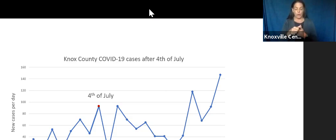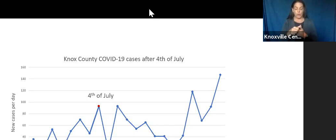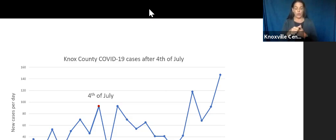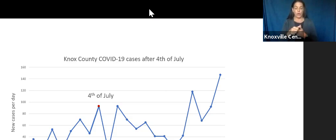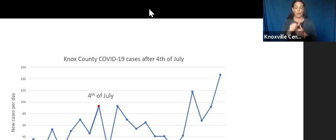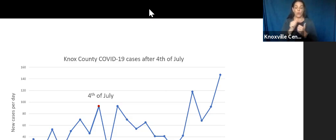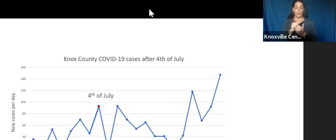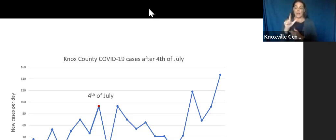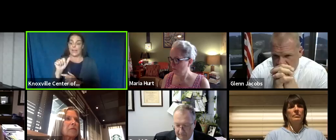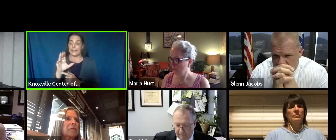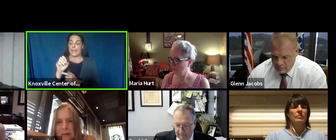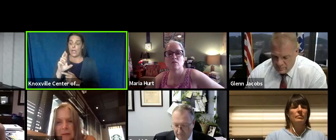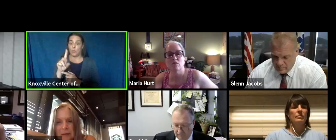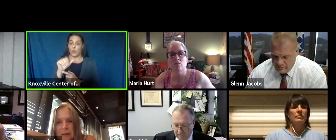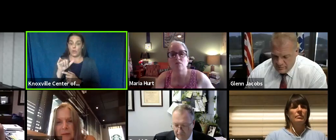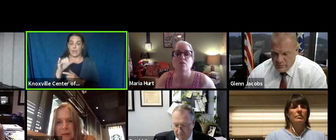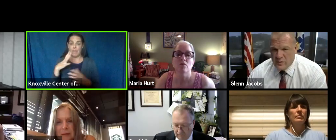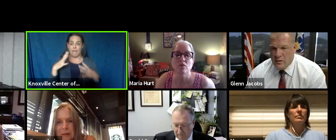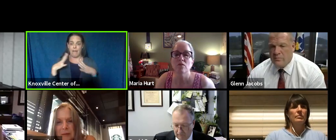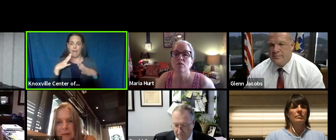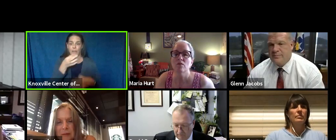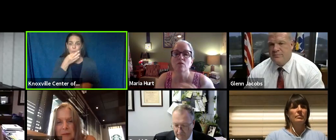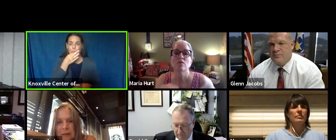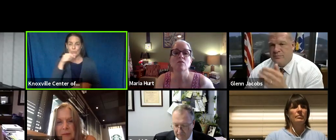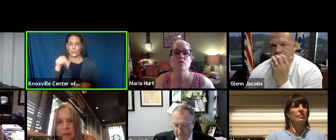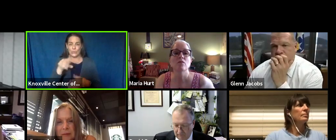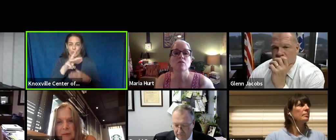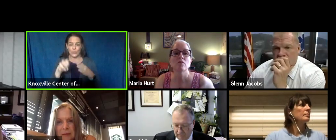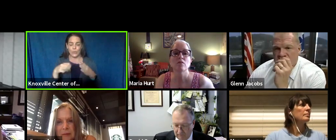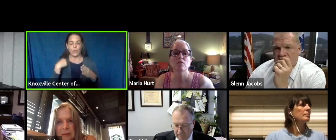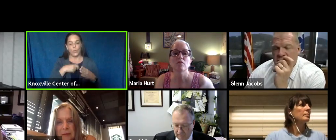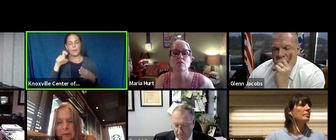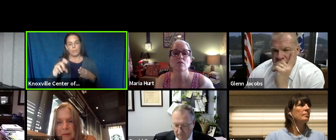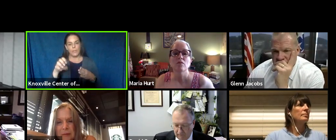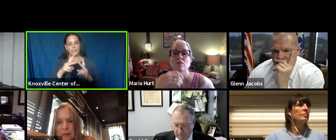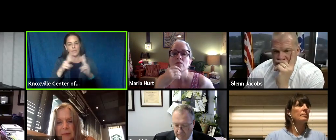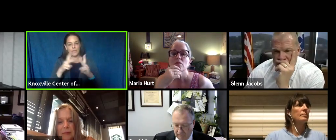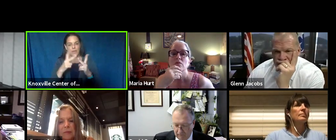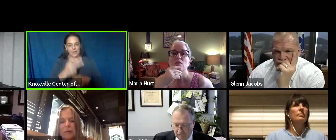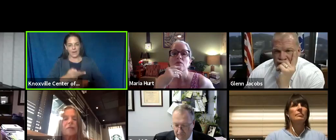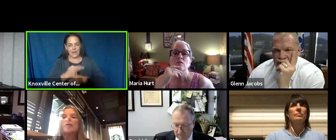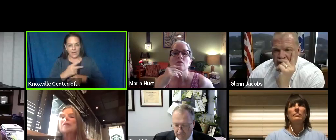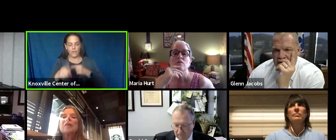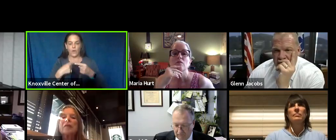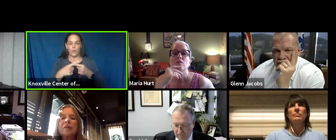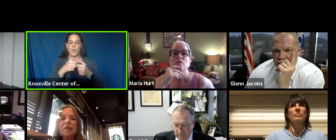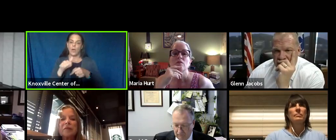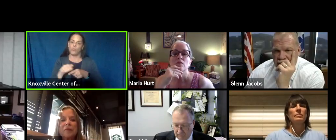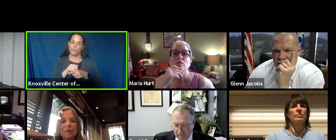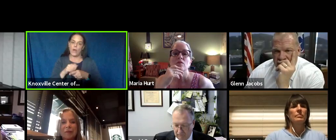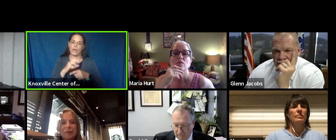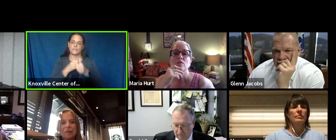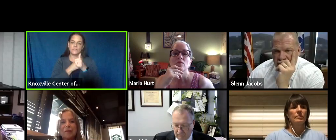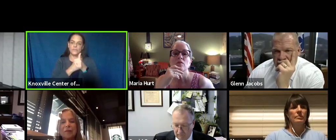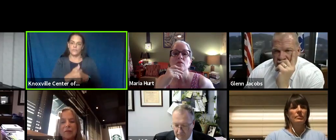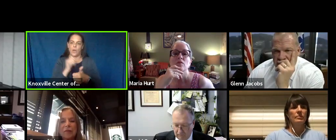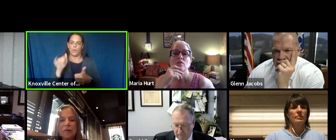Labor Day holiday coming up, we all need to be very diligent about practicing the 5 core actions,